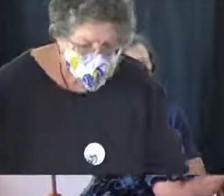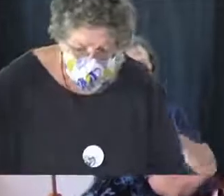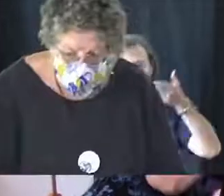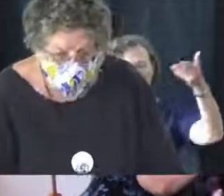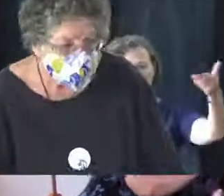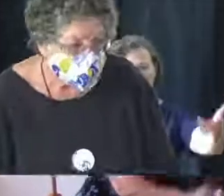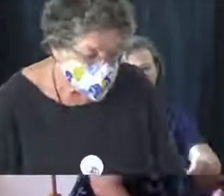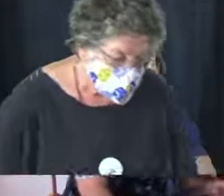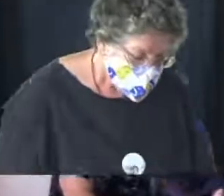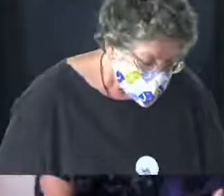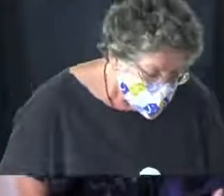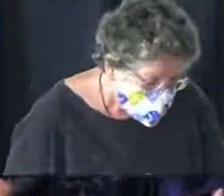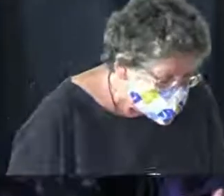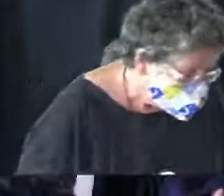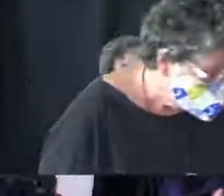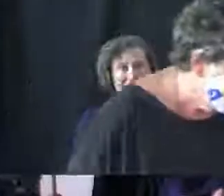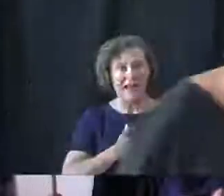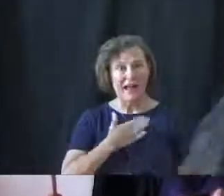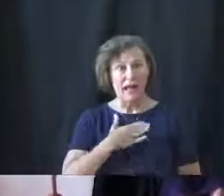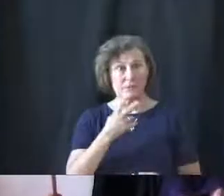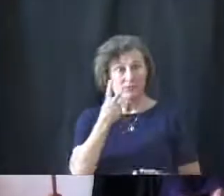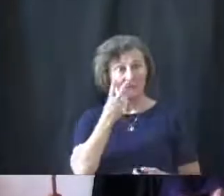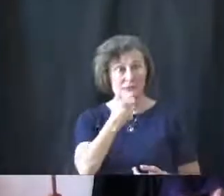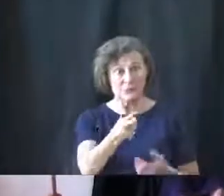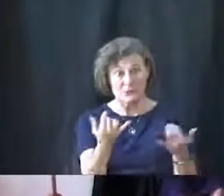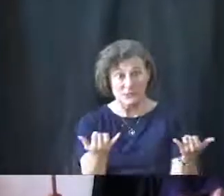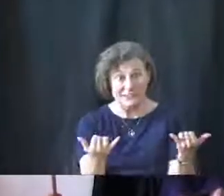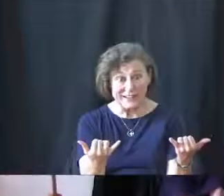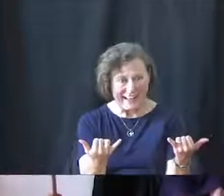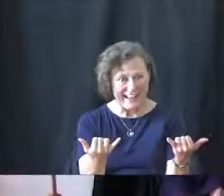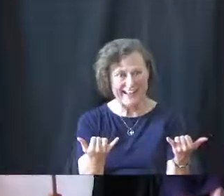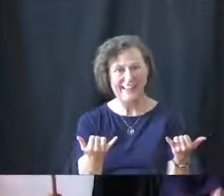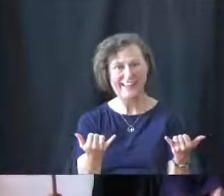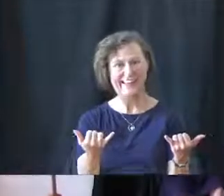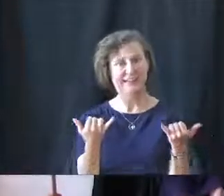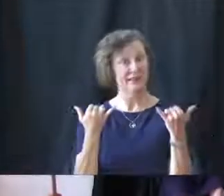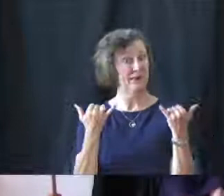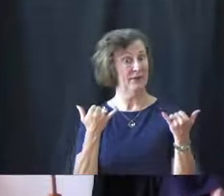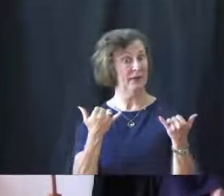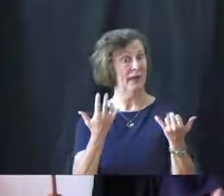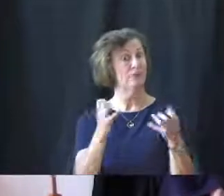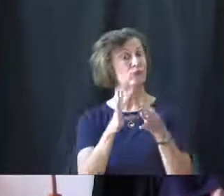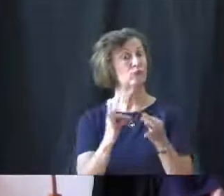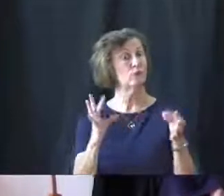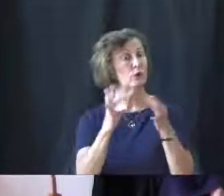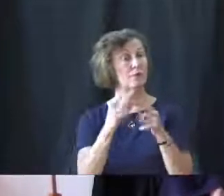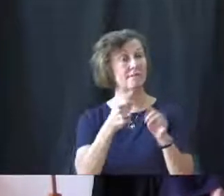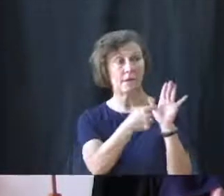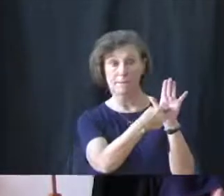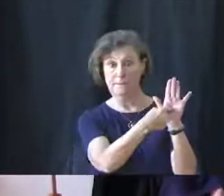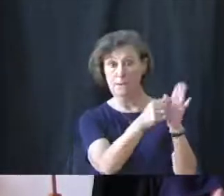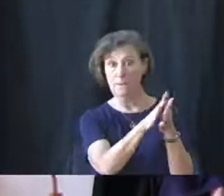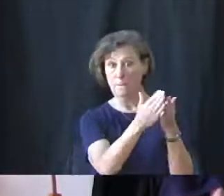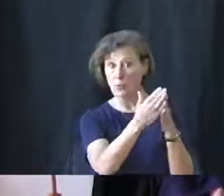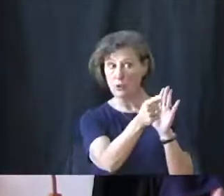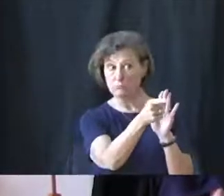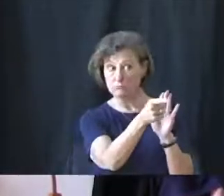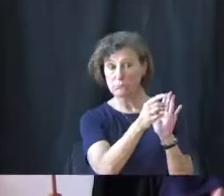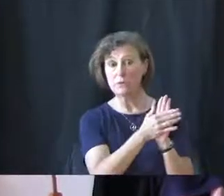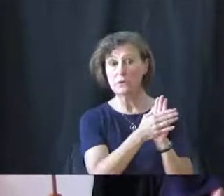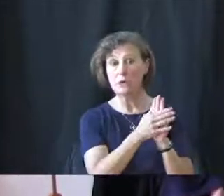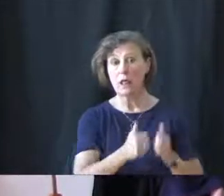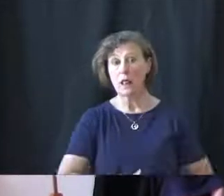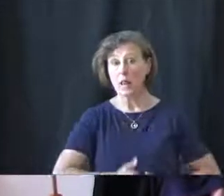everybody. I'm so glad to see you here today. Today I'm going to tell you a little story from this book, and it's called The